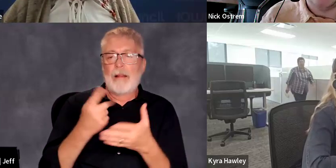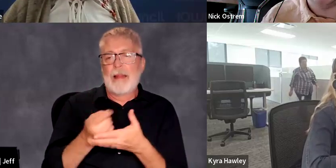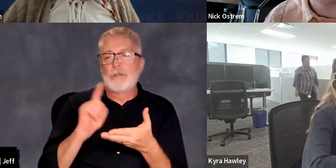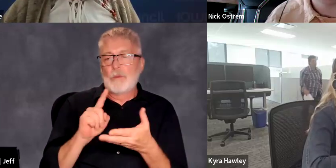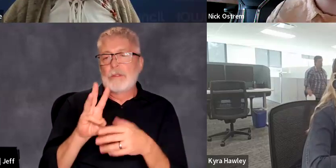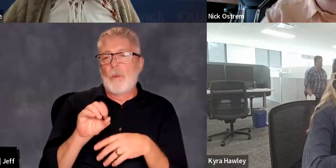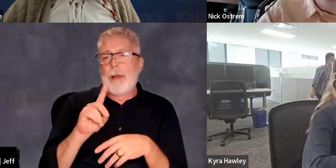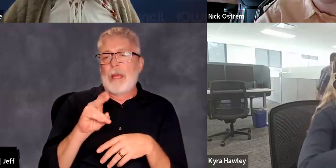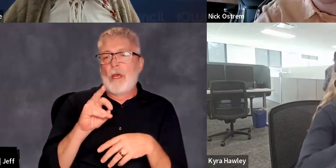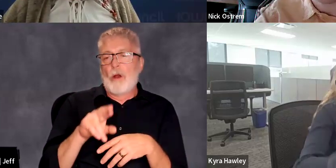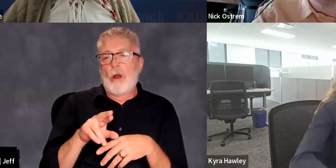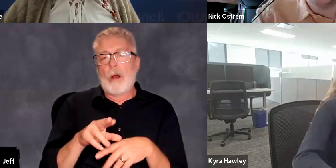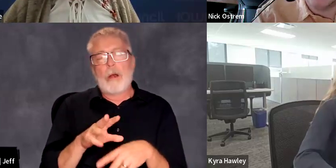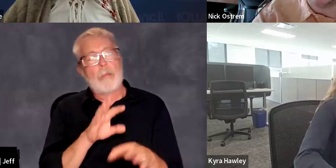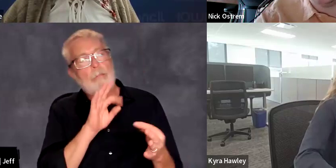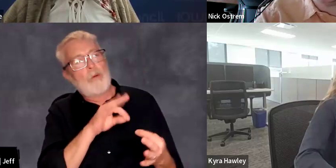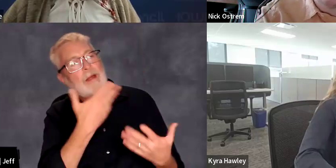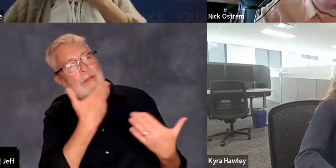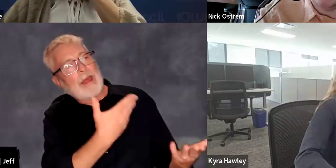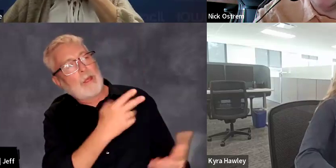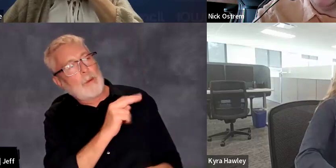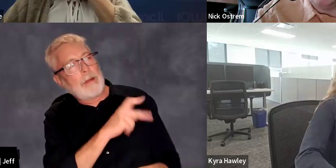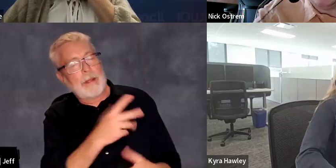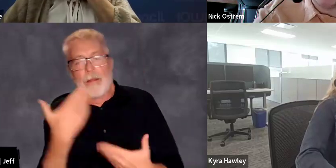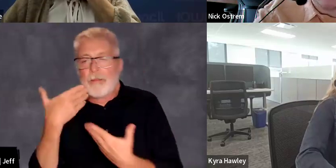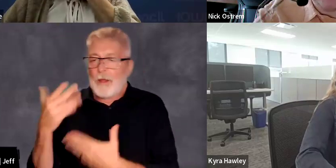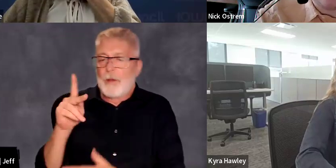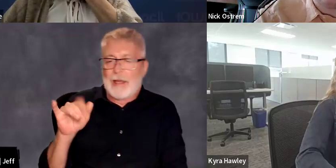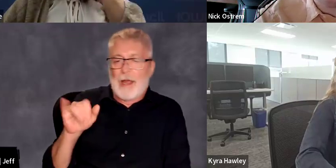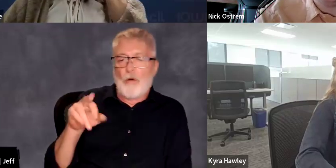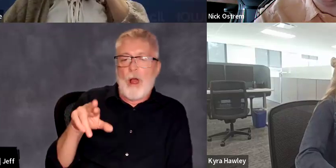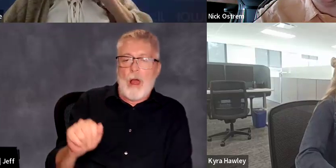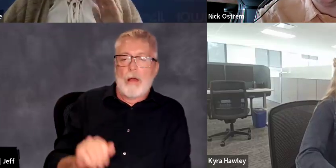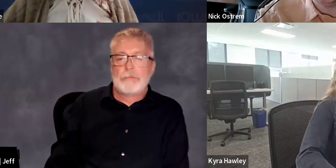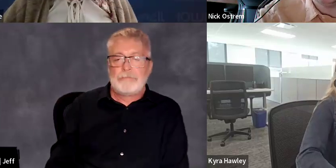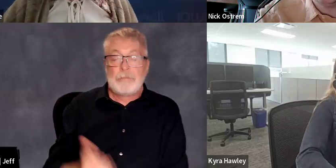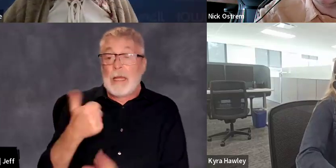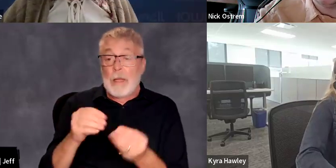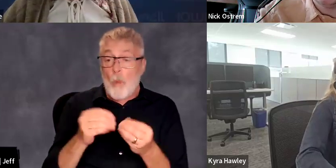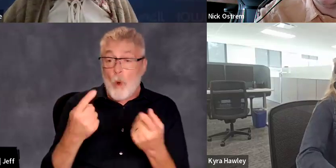webinar. Perfect. Thanks, Nick. Yeah, thank you, Kyra. Does anyone else have any questions?